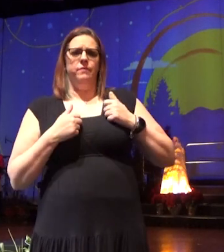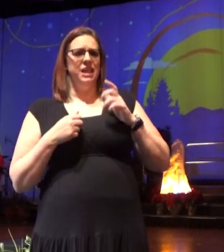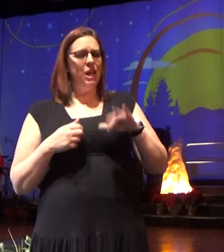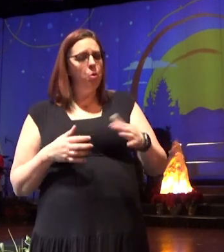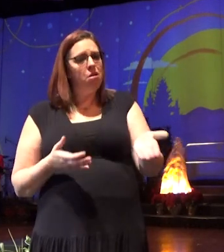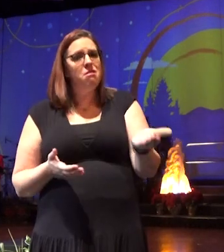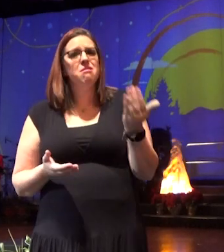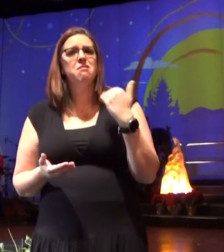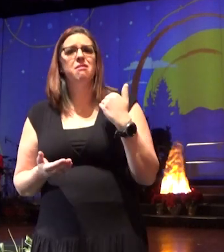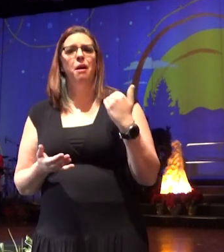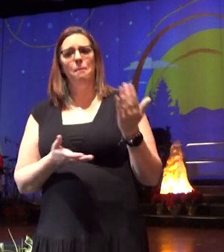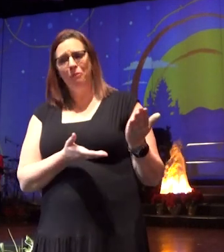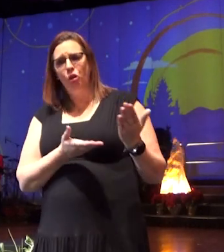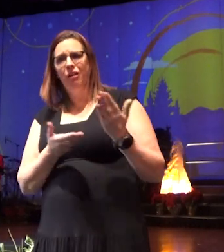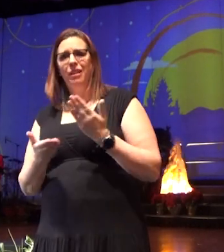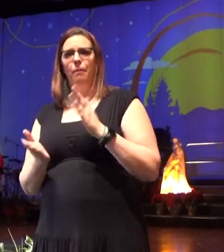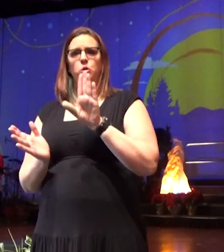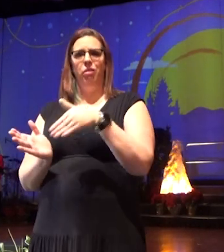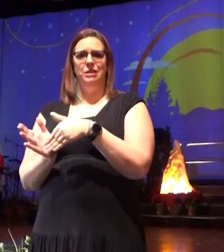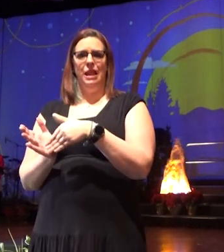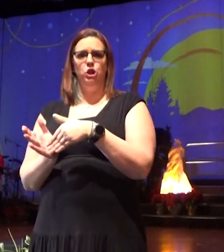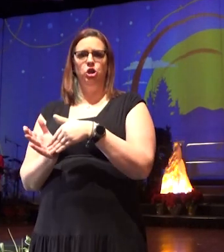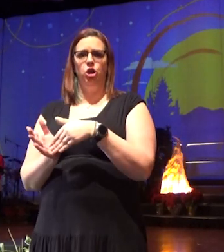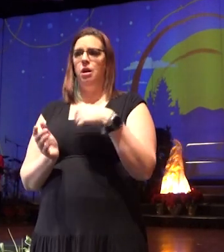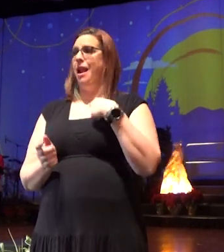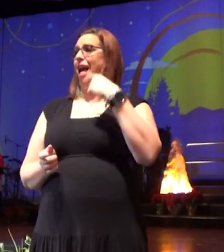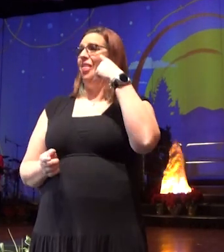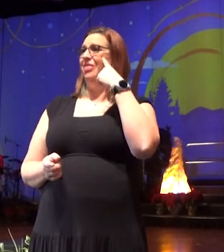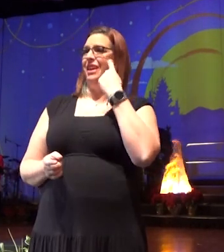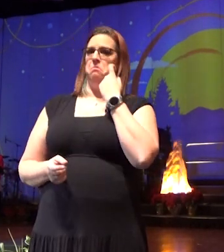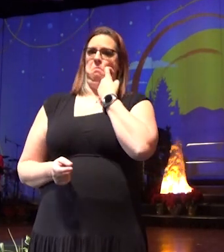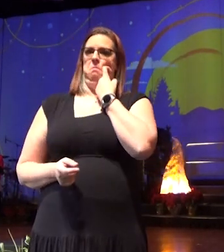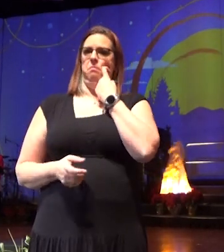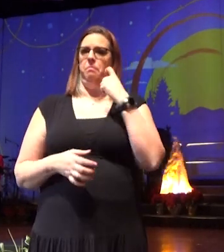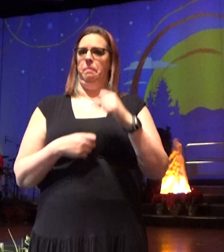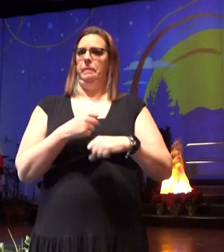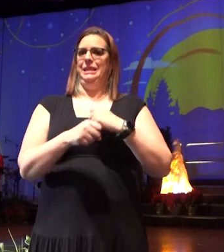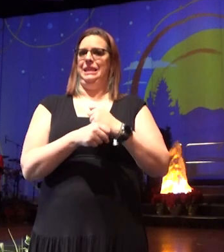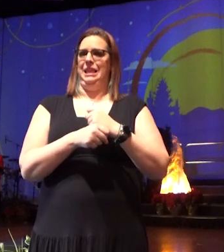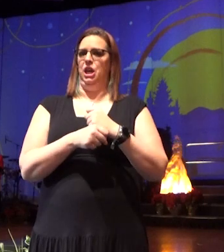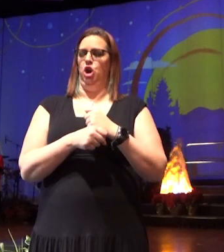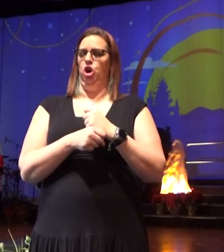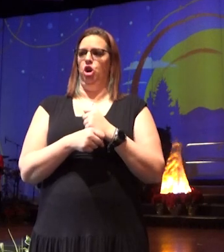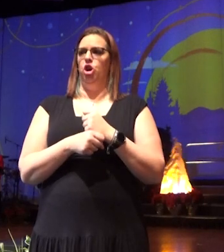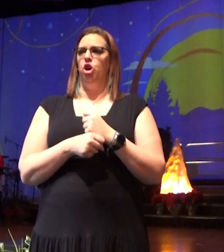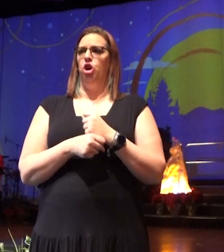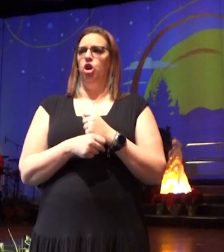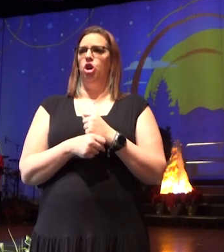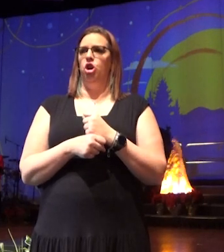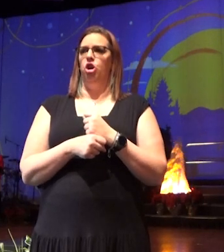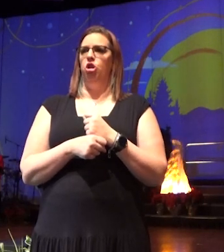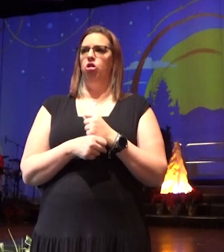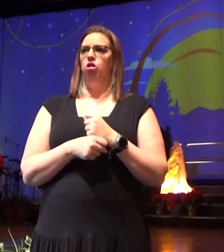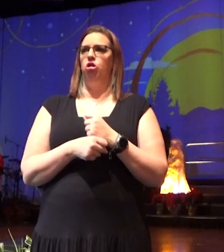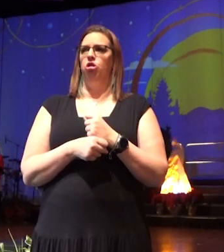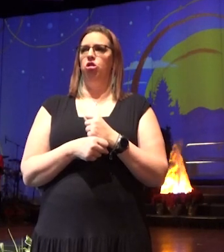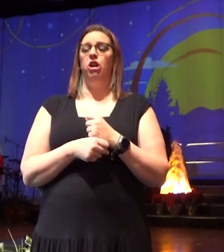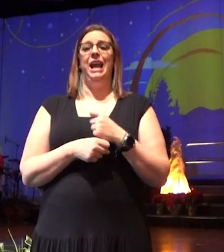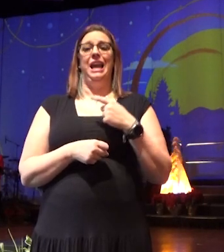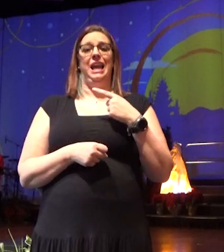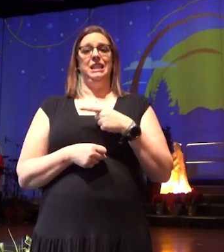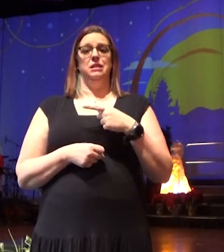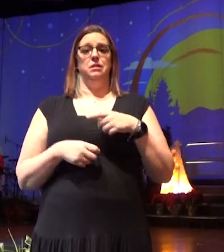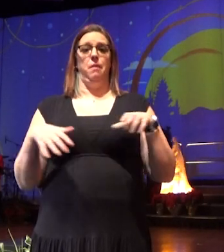Also, I think just in this past year, being a veteran that he is, he has been doing